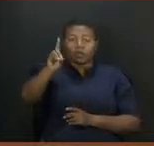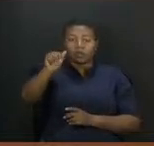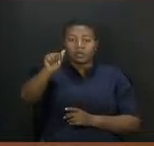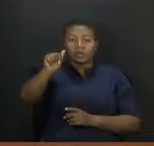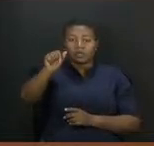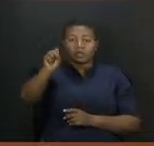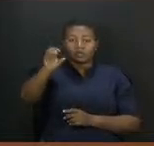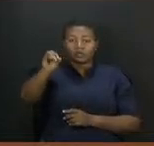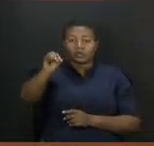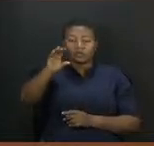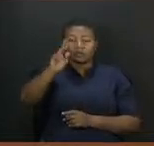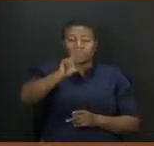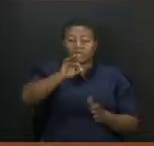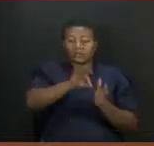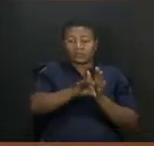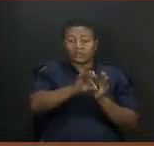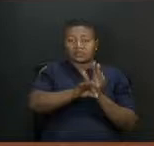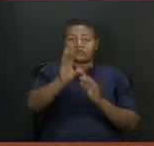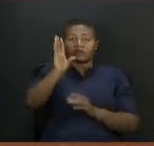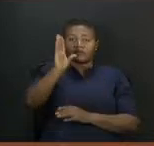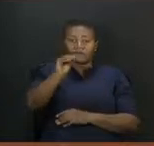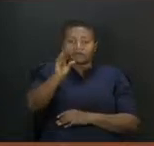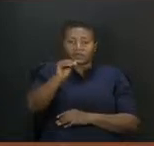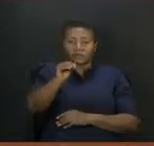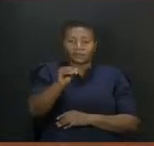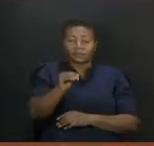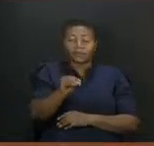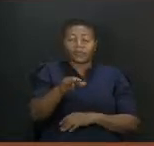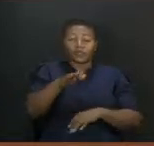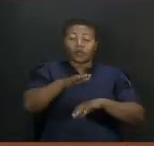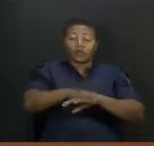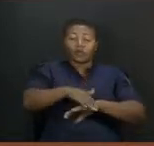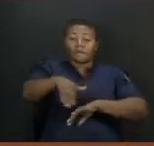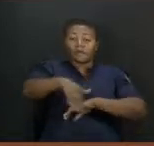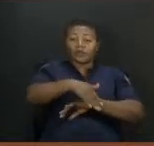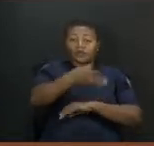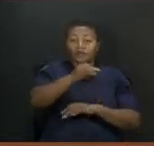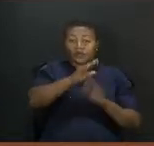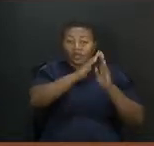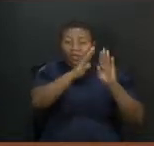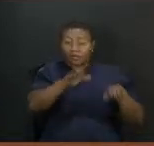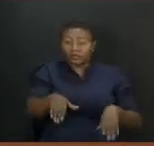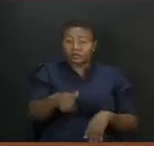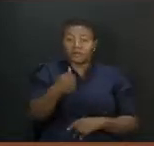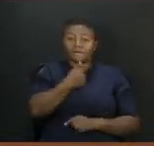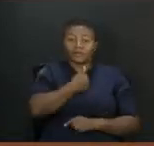Honorable members, on behalf of the House and on my own behalf,